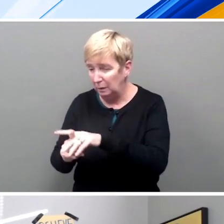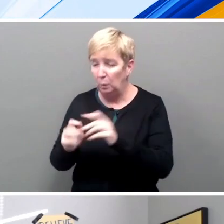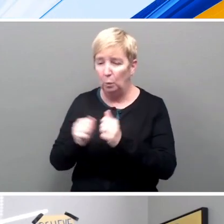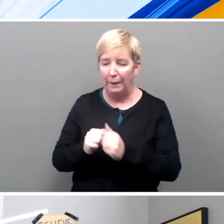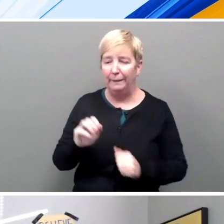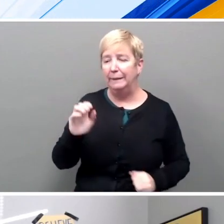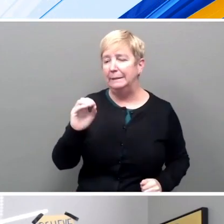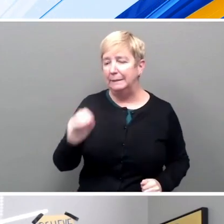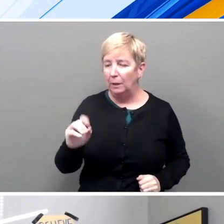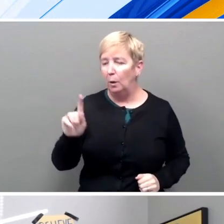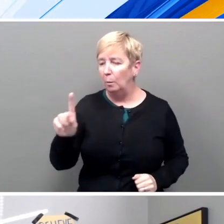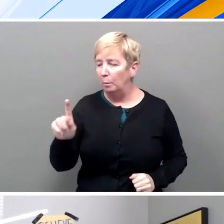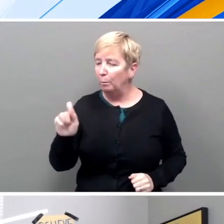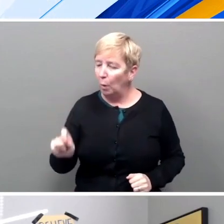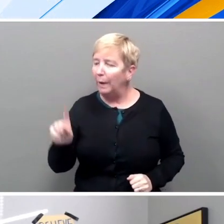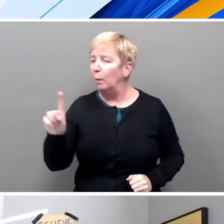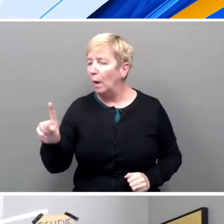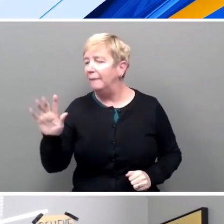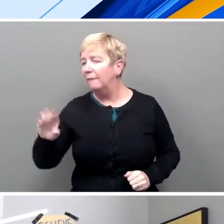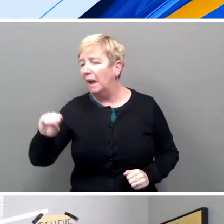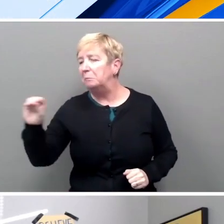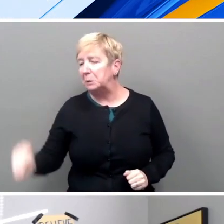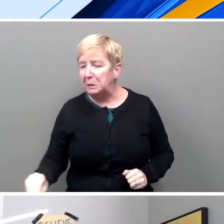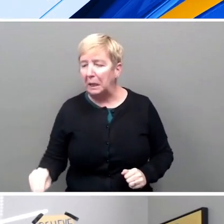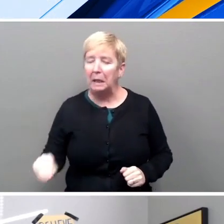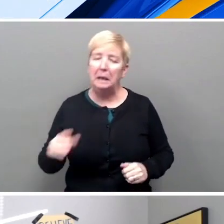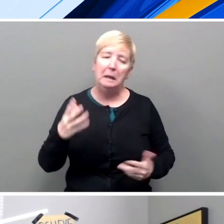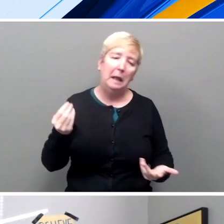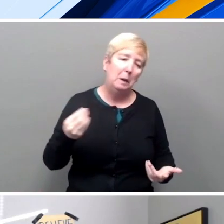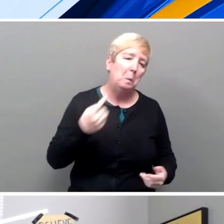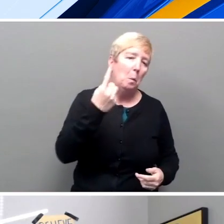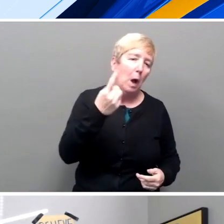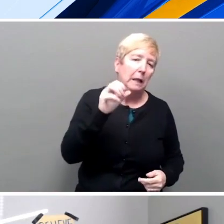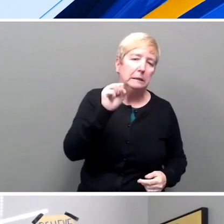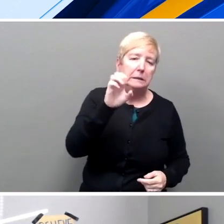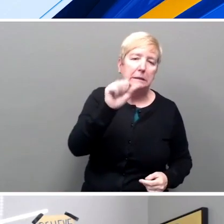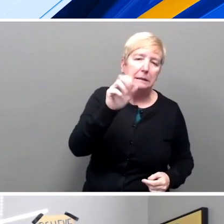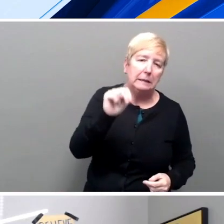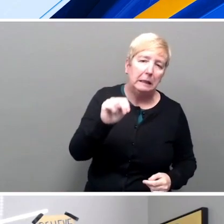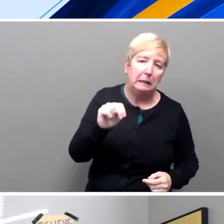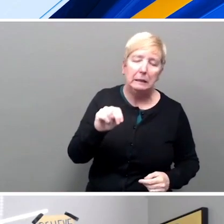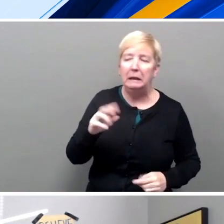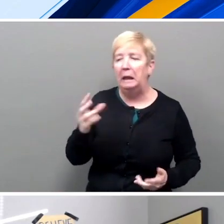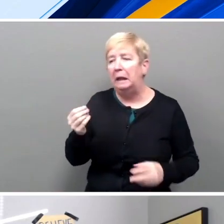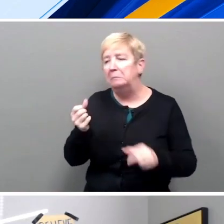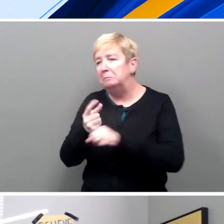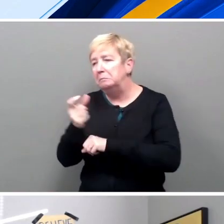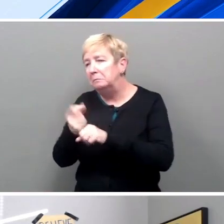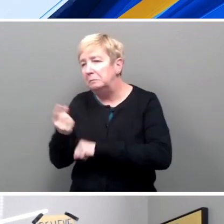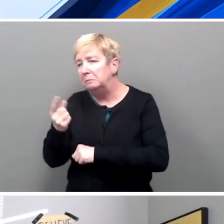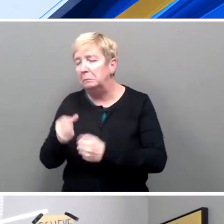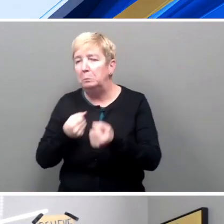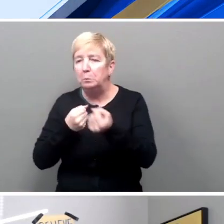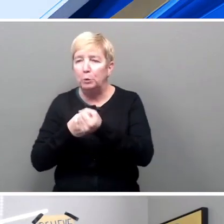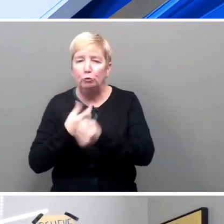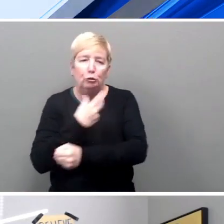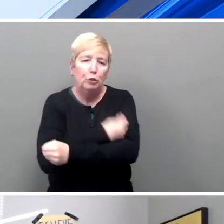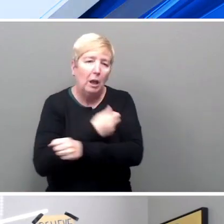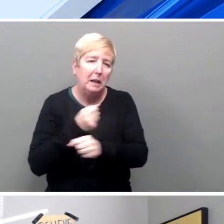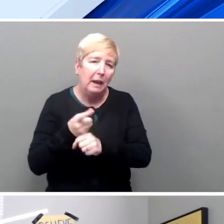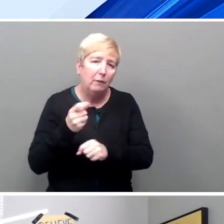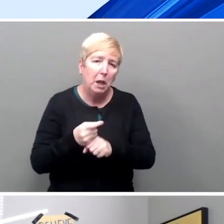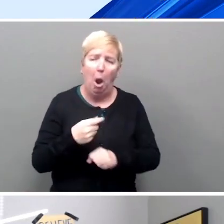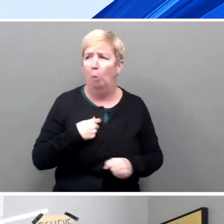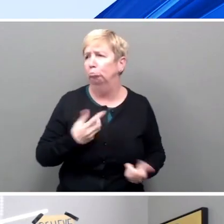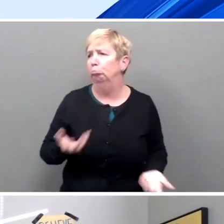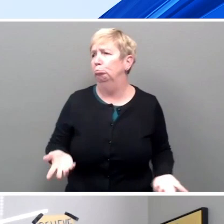0.15%, and, it's a seasonal thing now, we have a different booster every year to cover it. I'm not going to